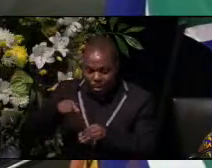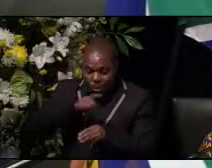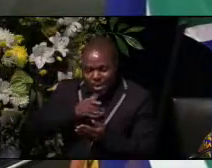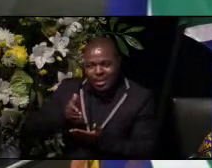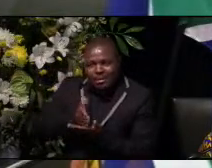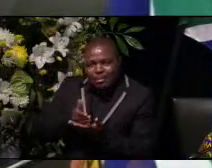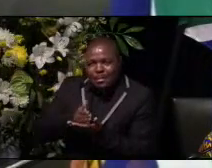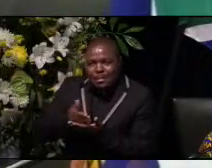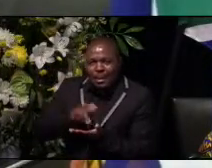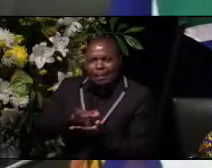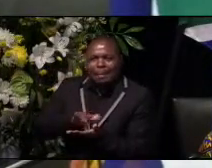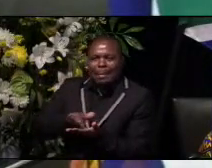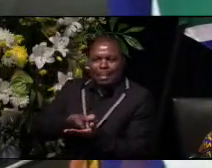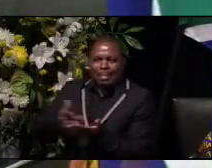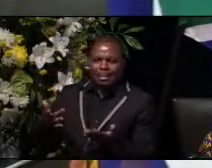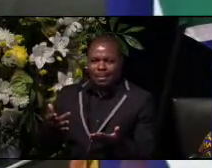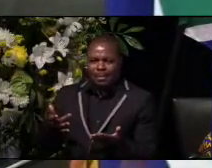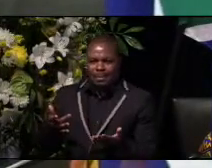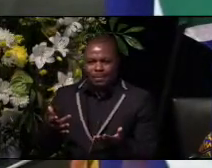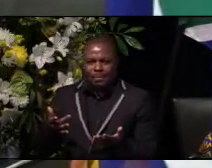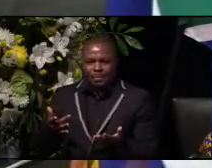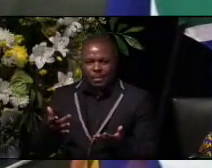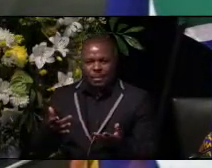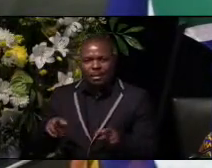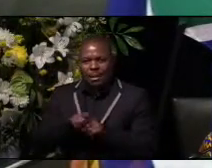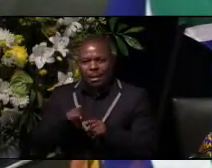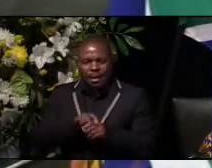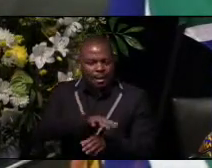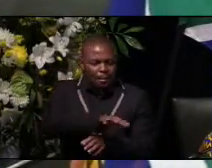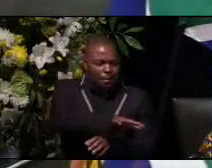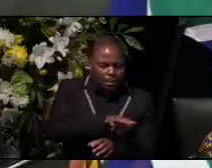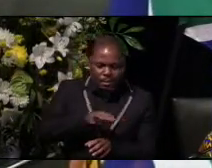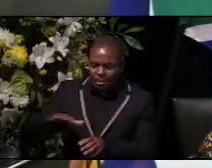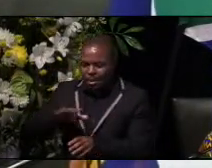we are in a place between places